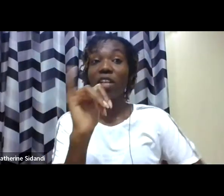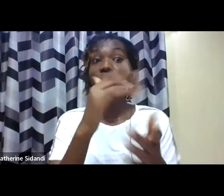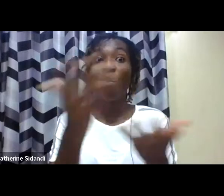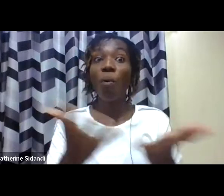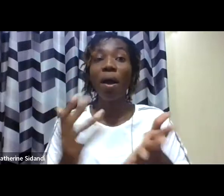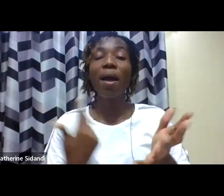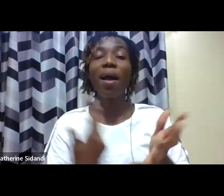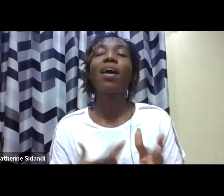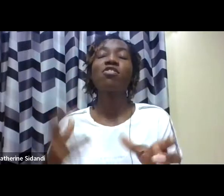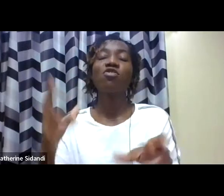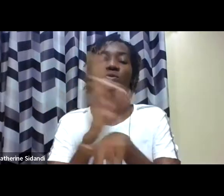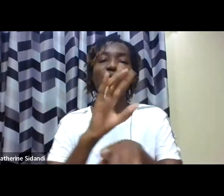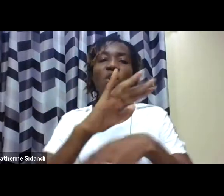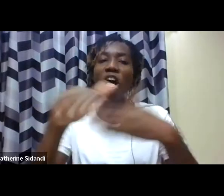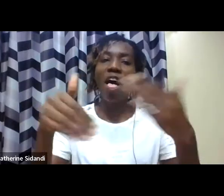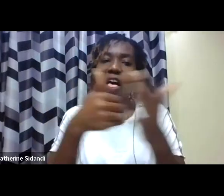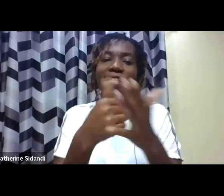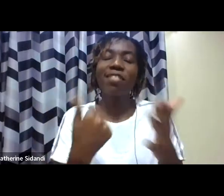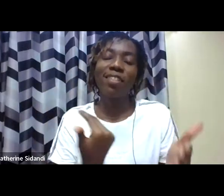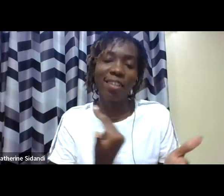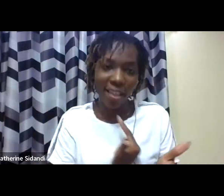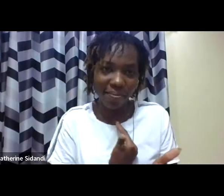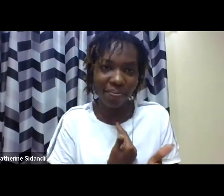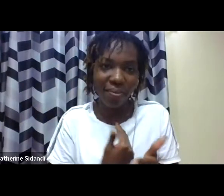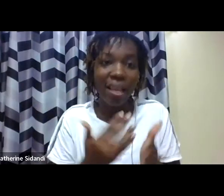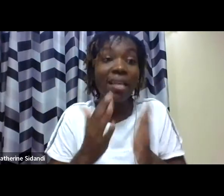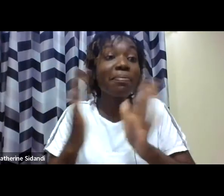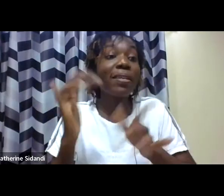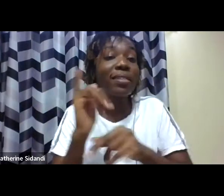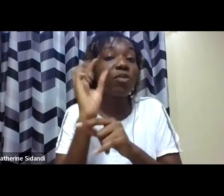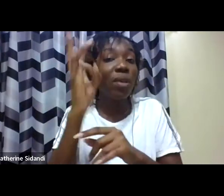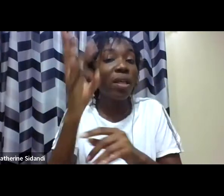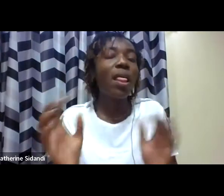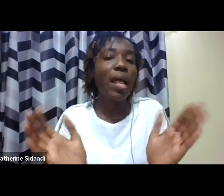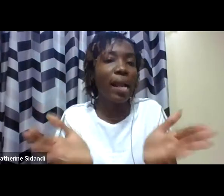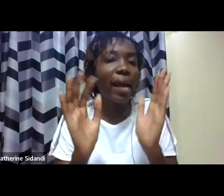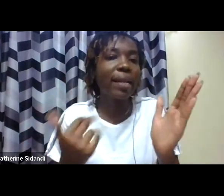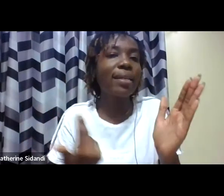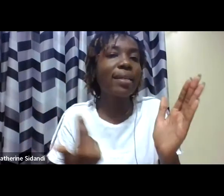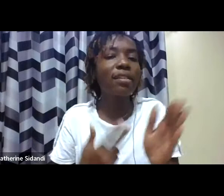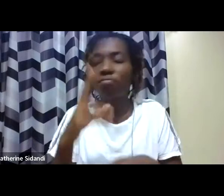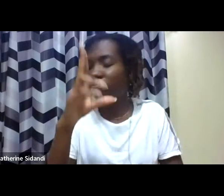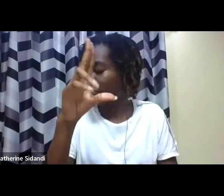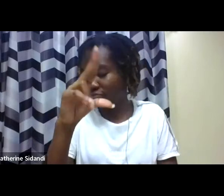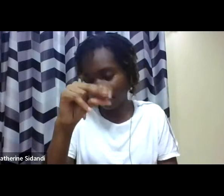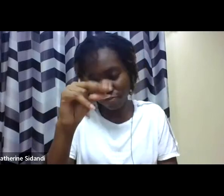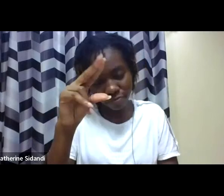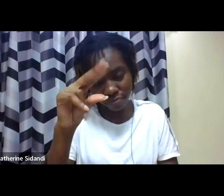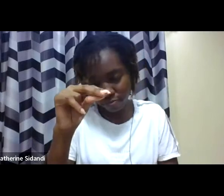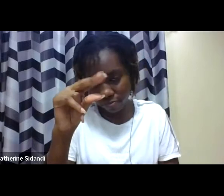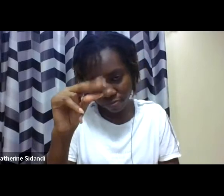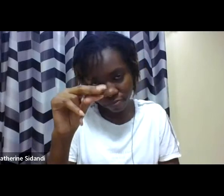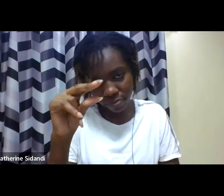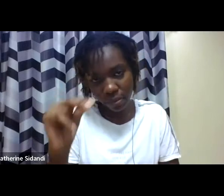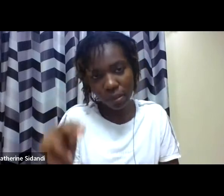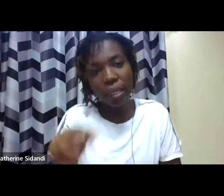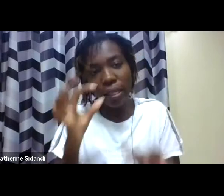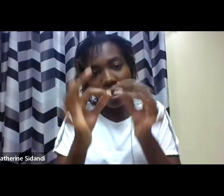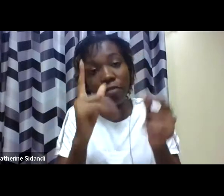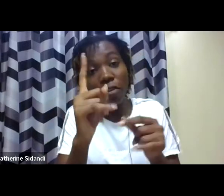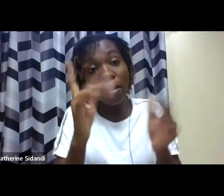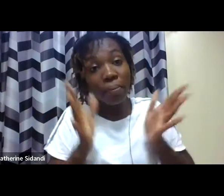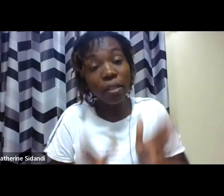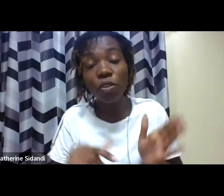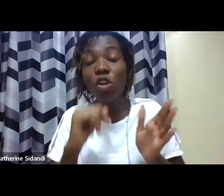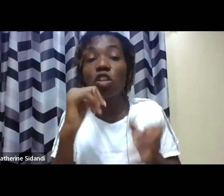all of us, this space will encourage us and say, no, if one did not make it in our office to